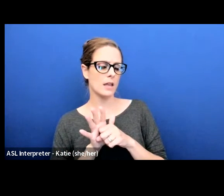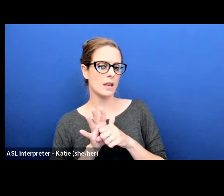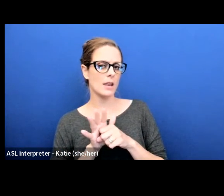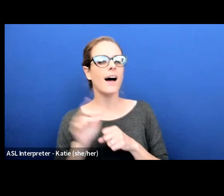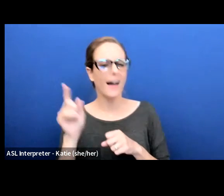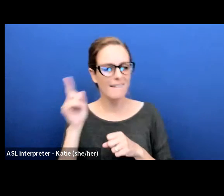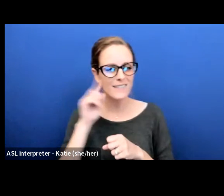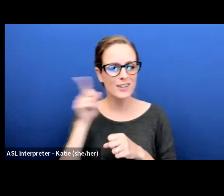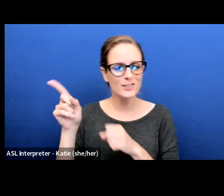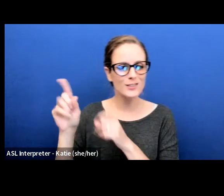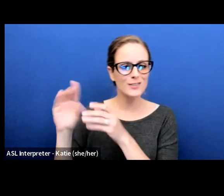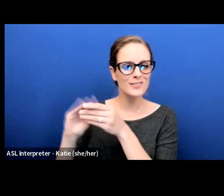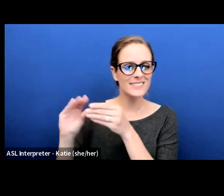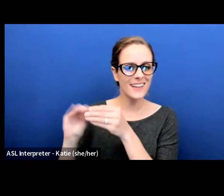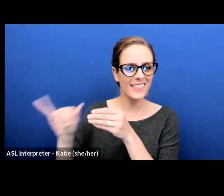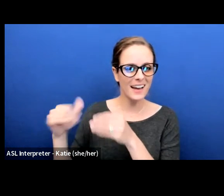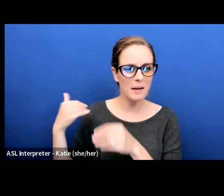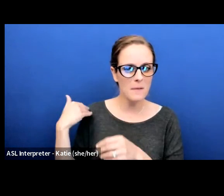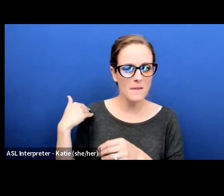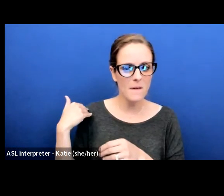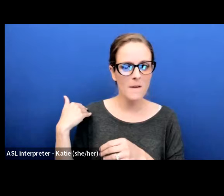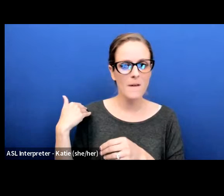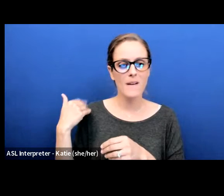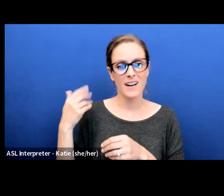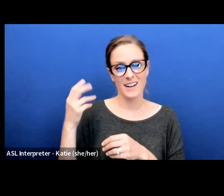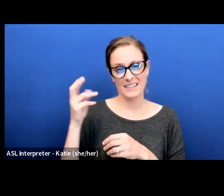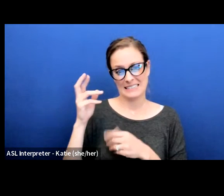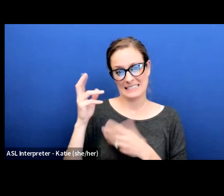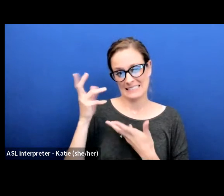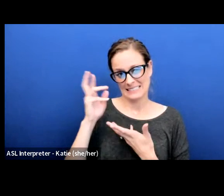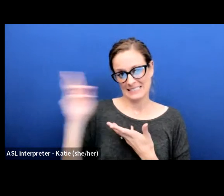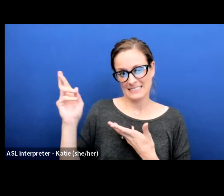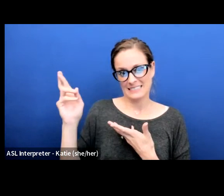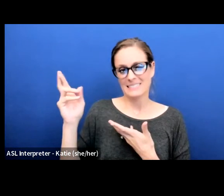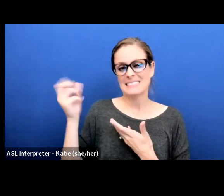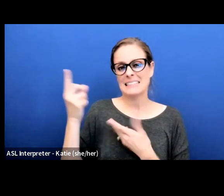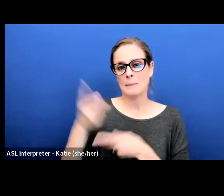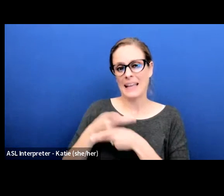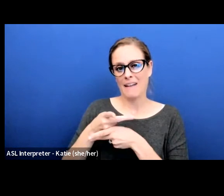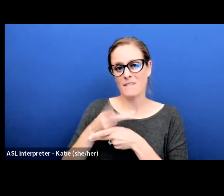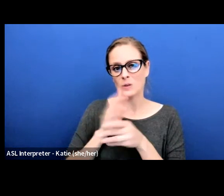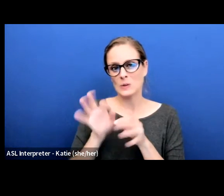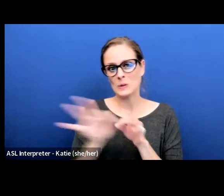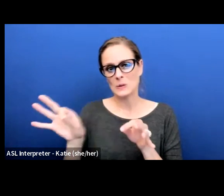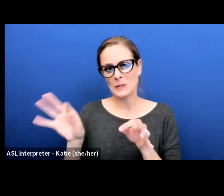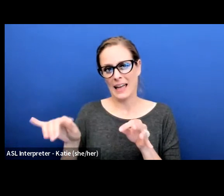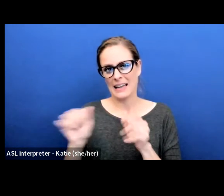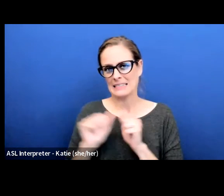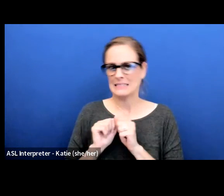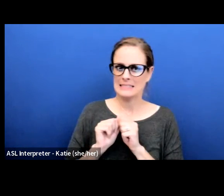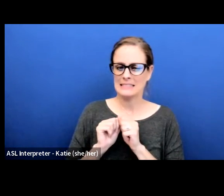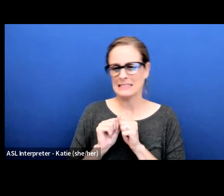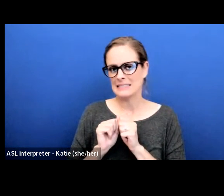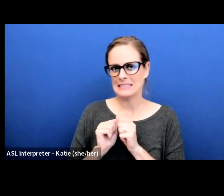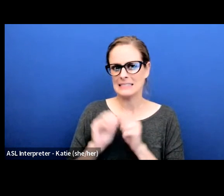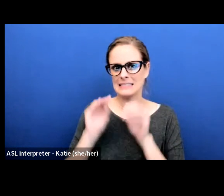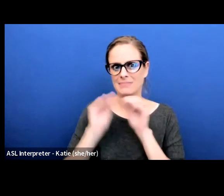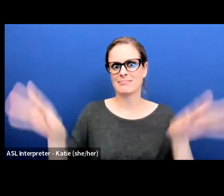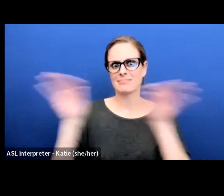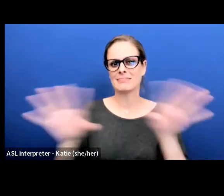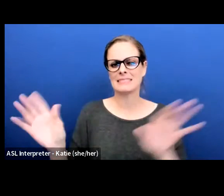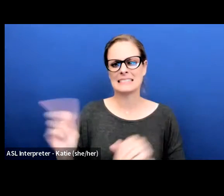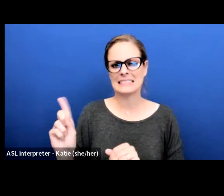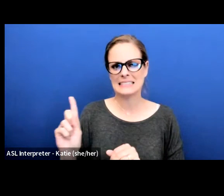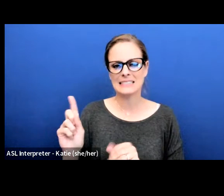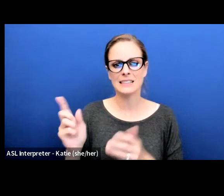those words, and with all due respect, I'd probably be a little bit careful to use those words just because it could probably get